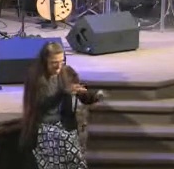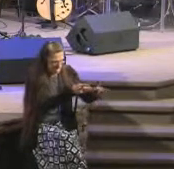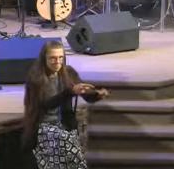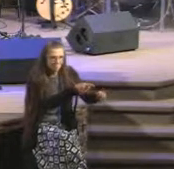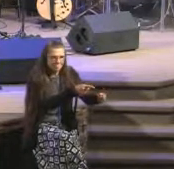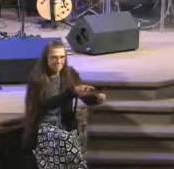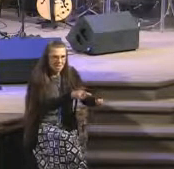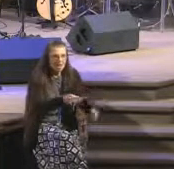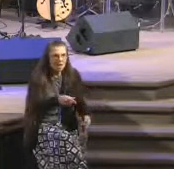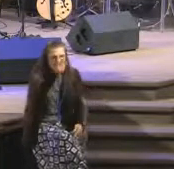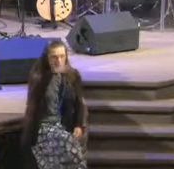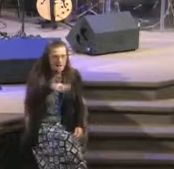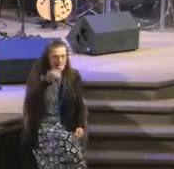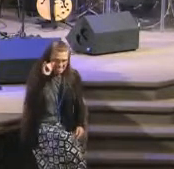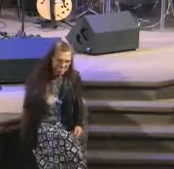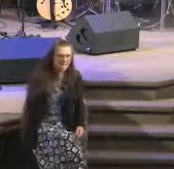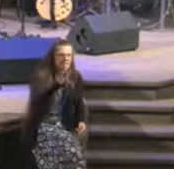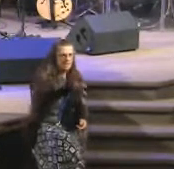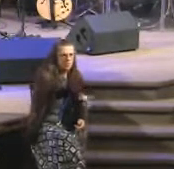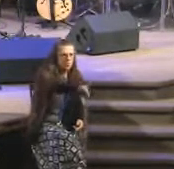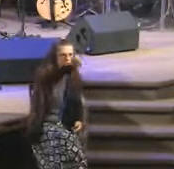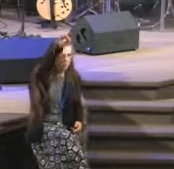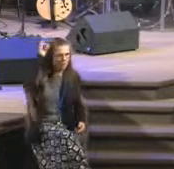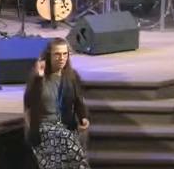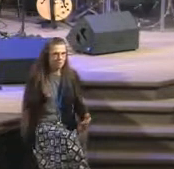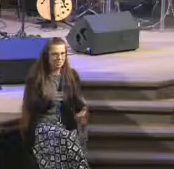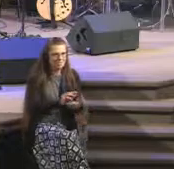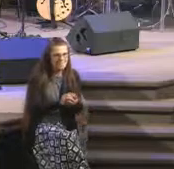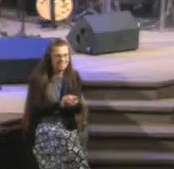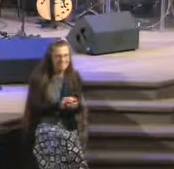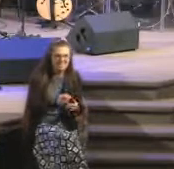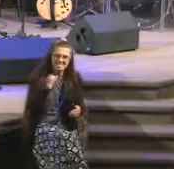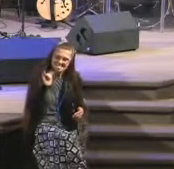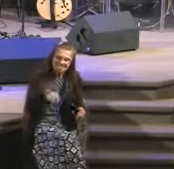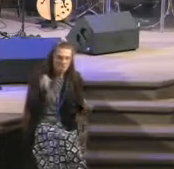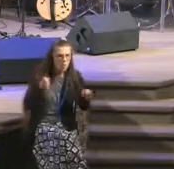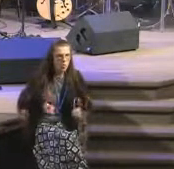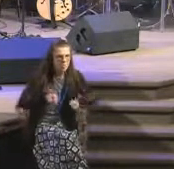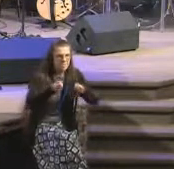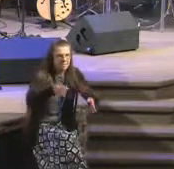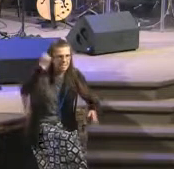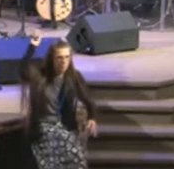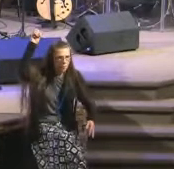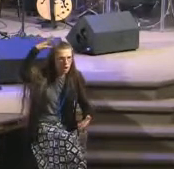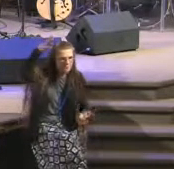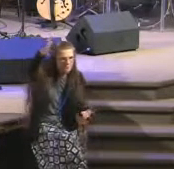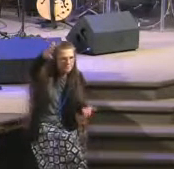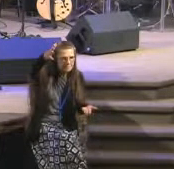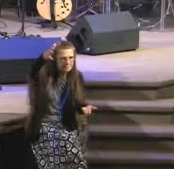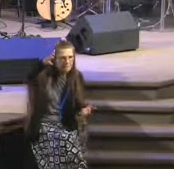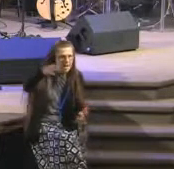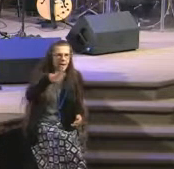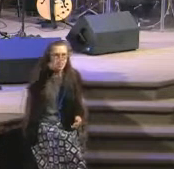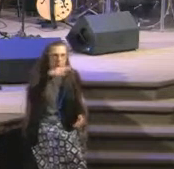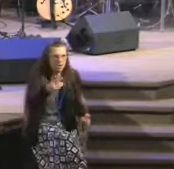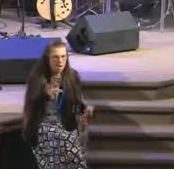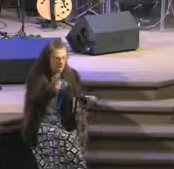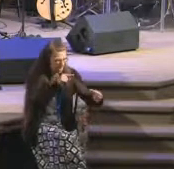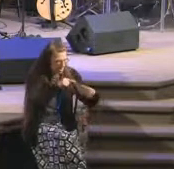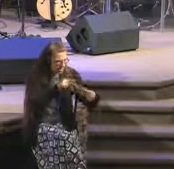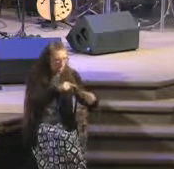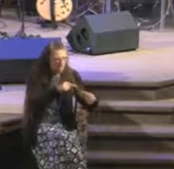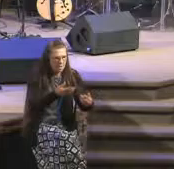God is still in the reaching business. He still wants to give grace. And as God is dealing with this